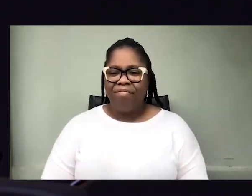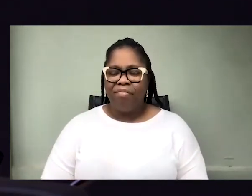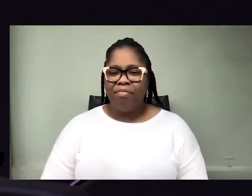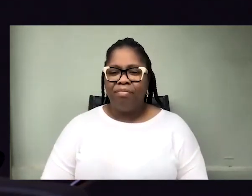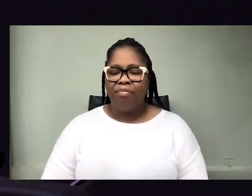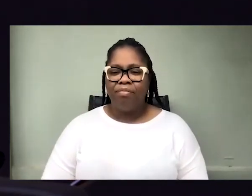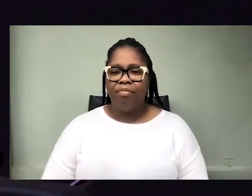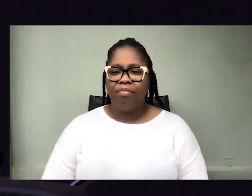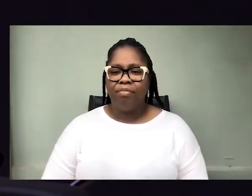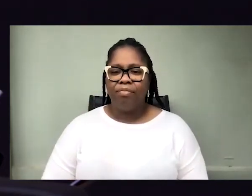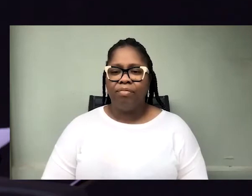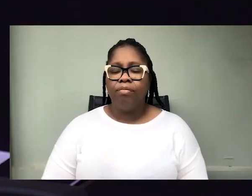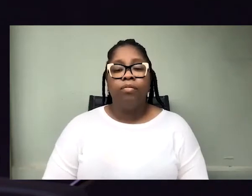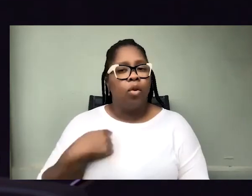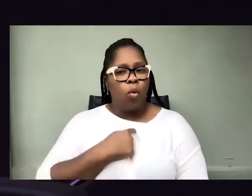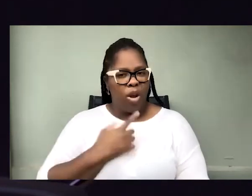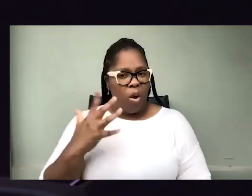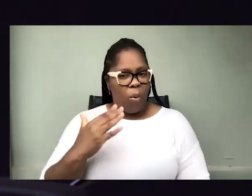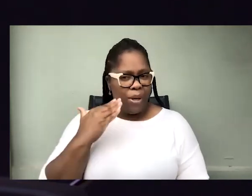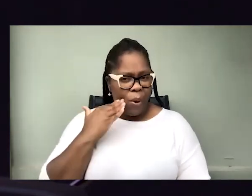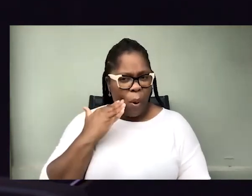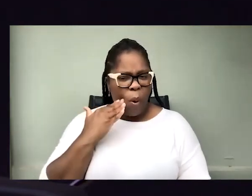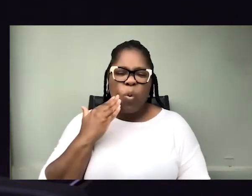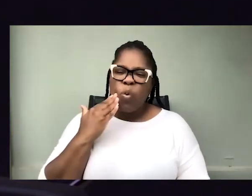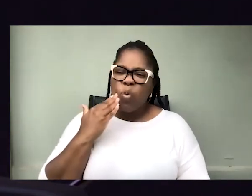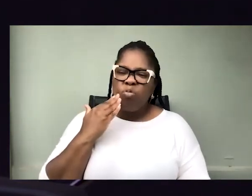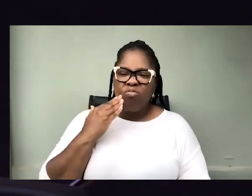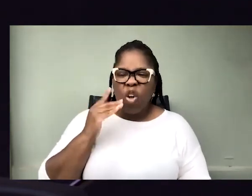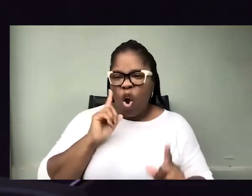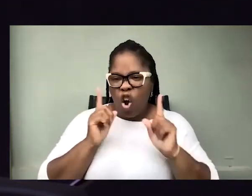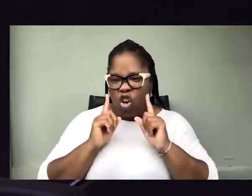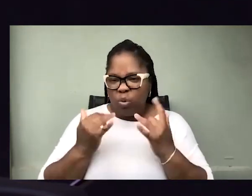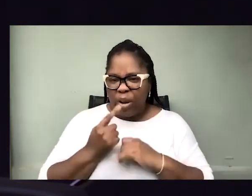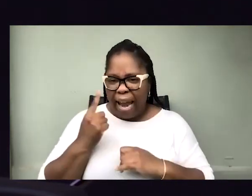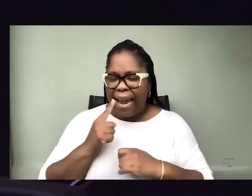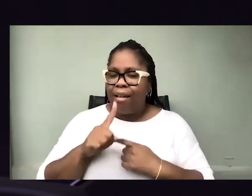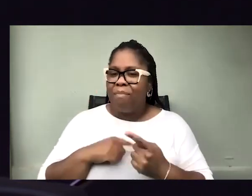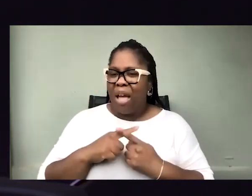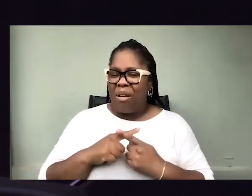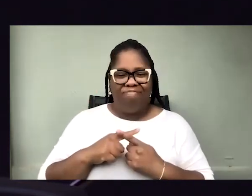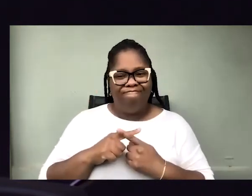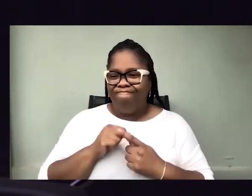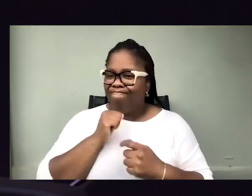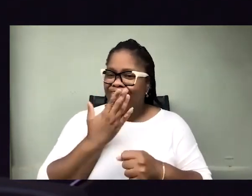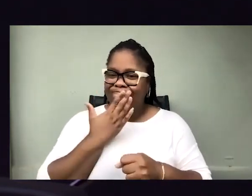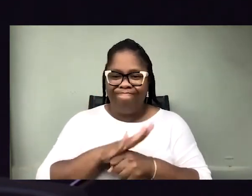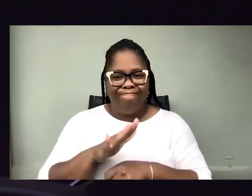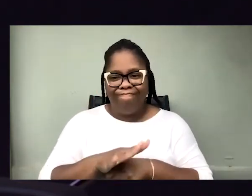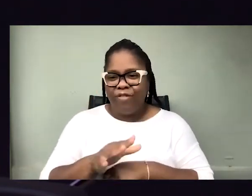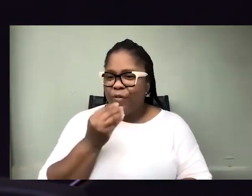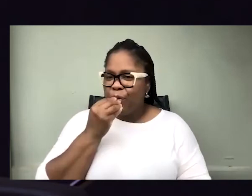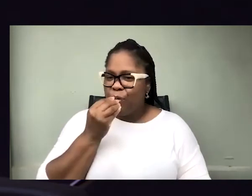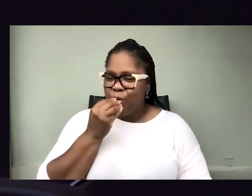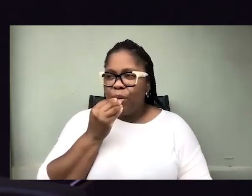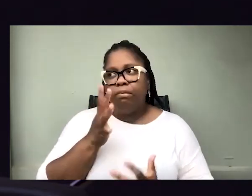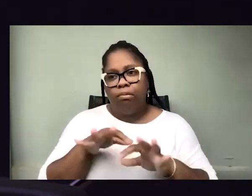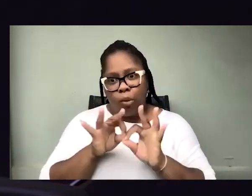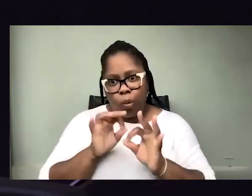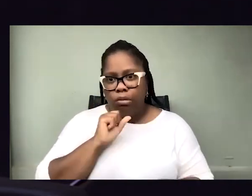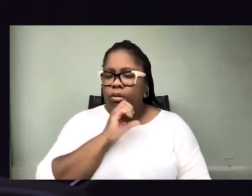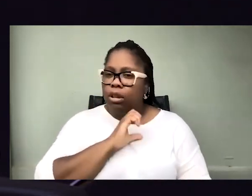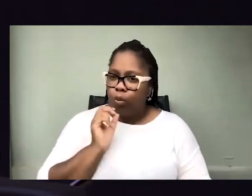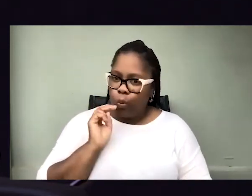We also know, and we've heard a couple of times this morning, about food insecurity and how important senior nutrition is.